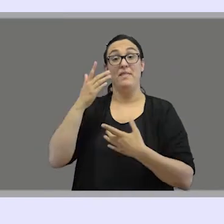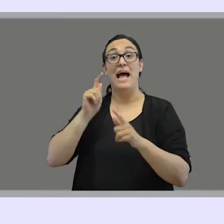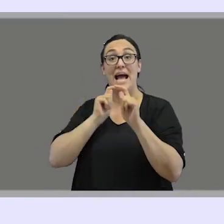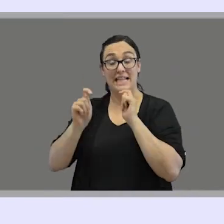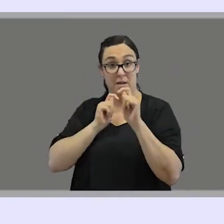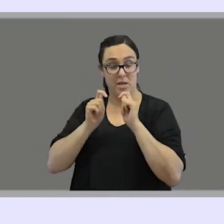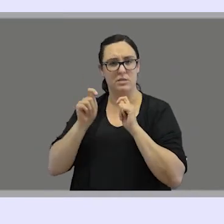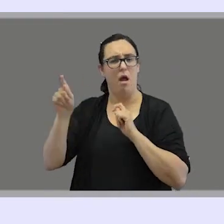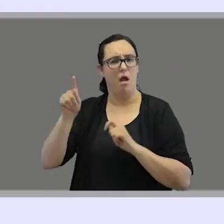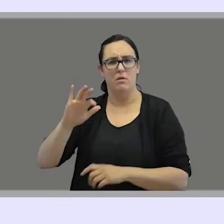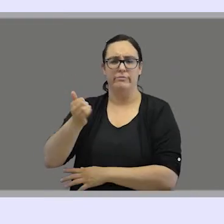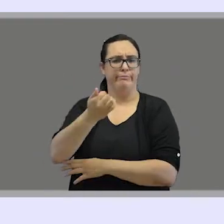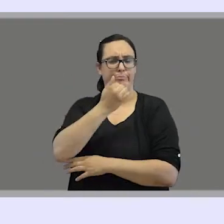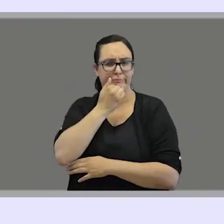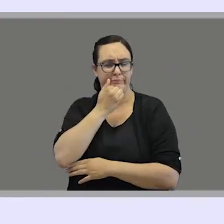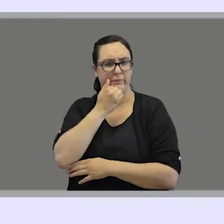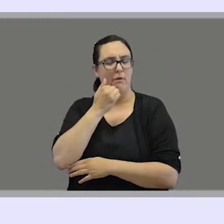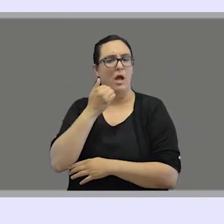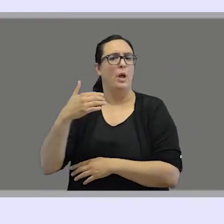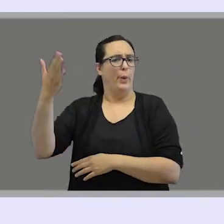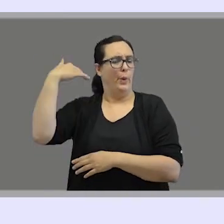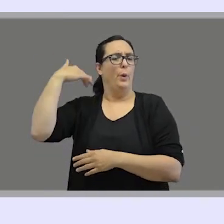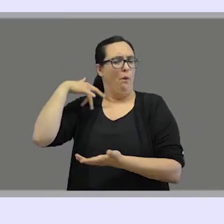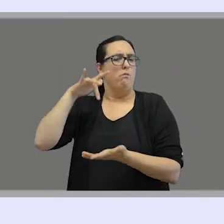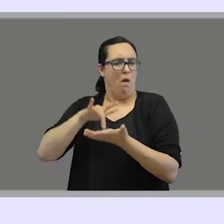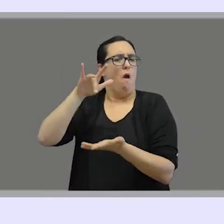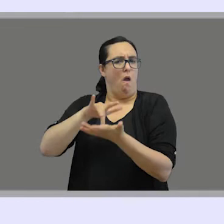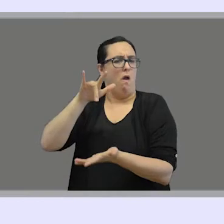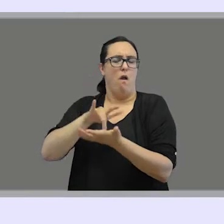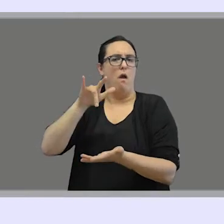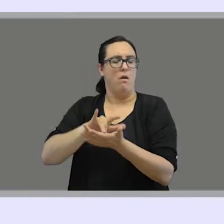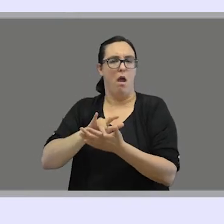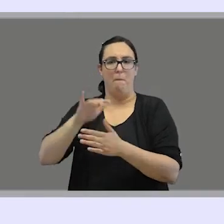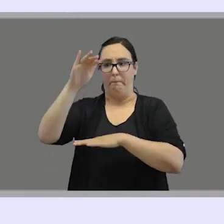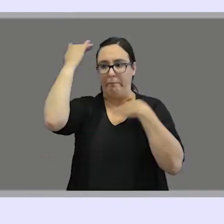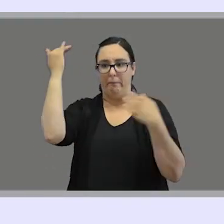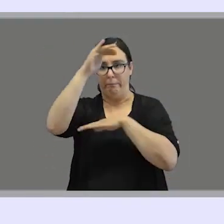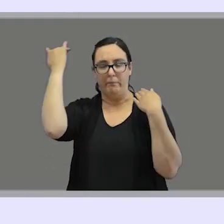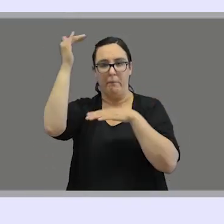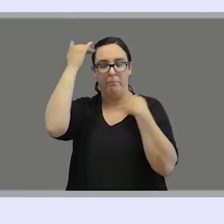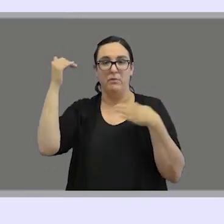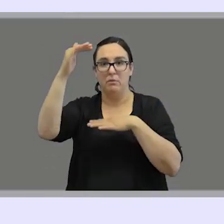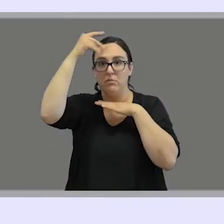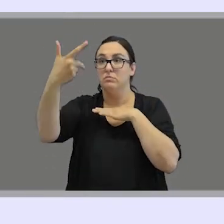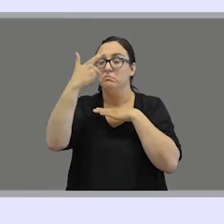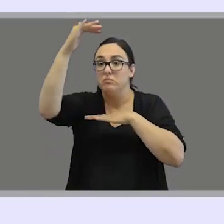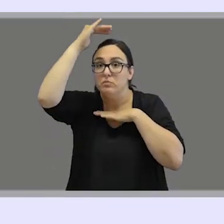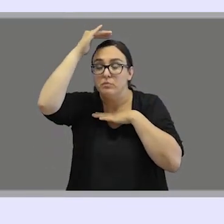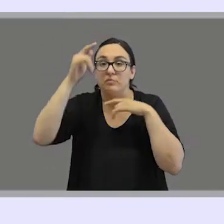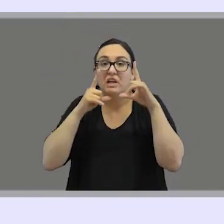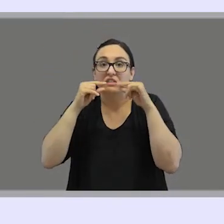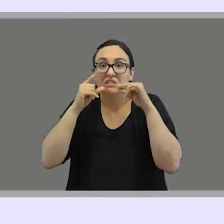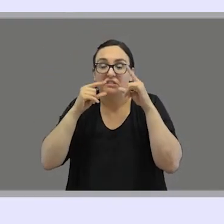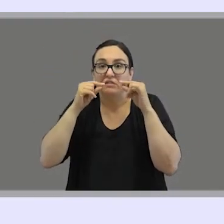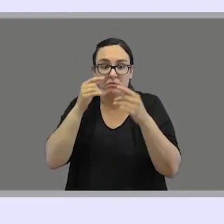the interview, he is complaining that in previous interviews he has been cropped so that